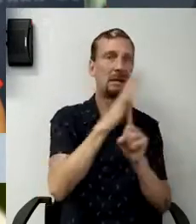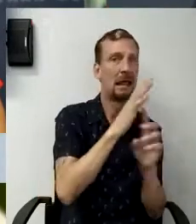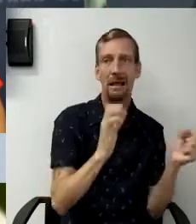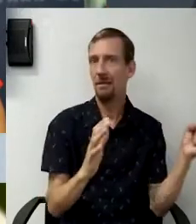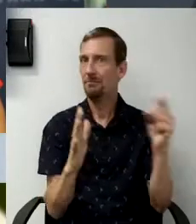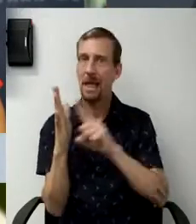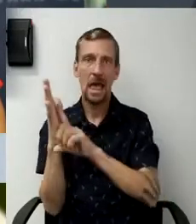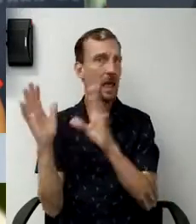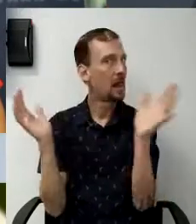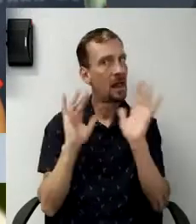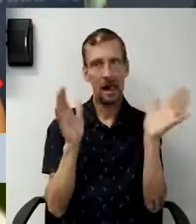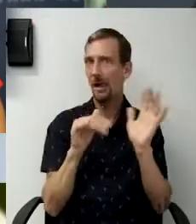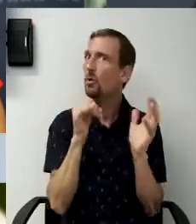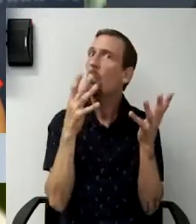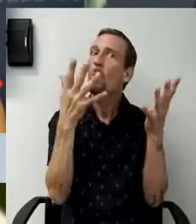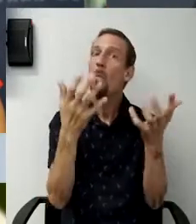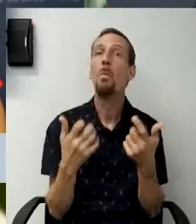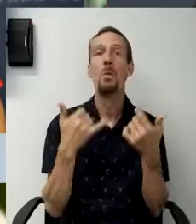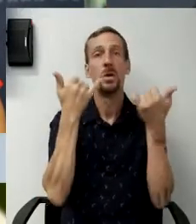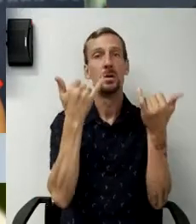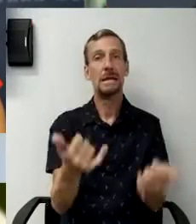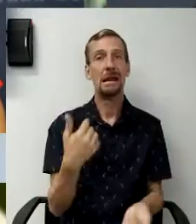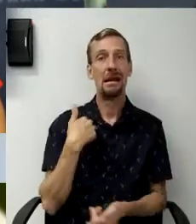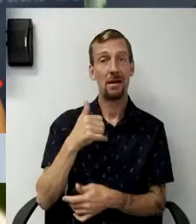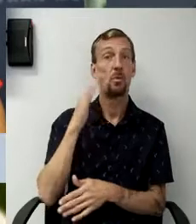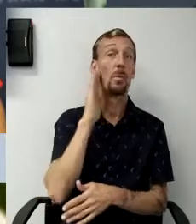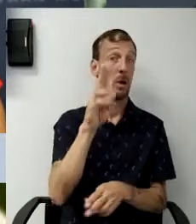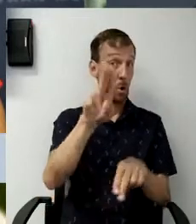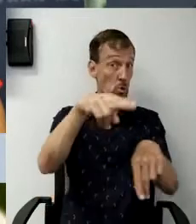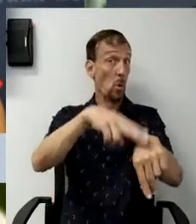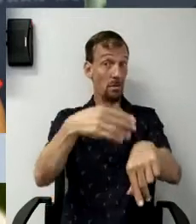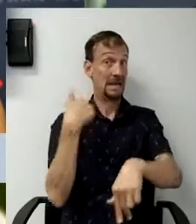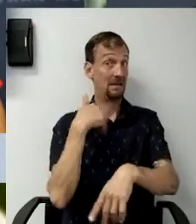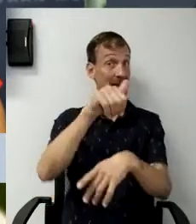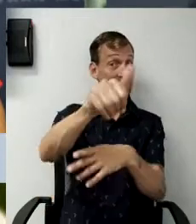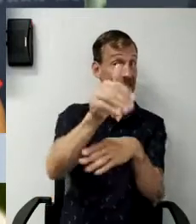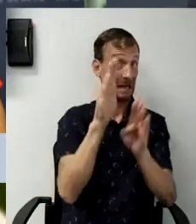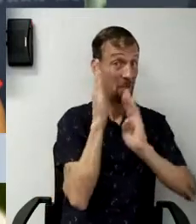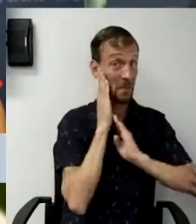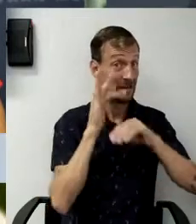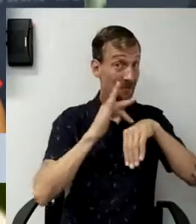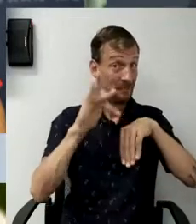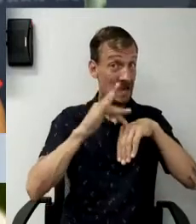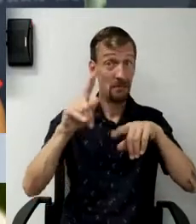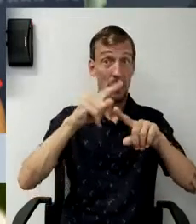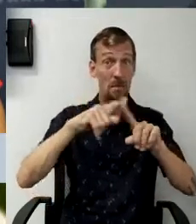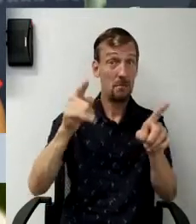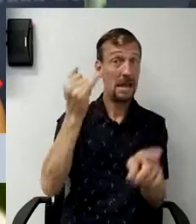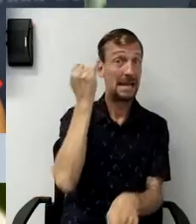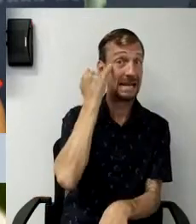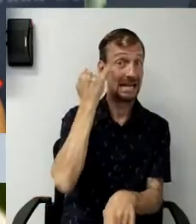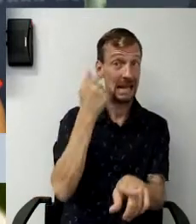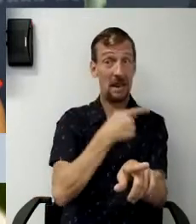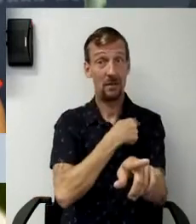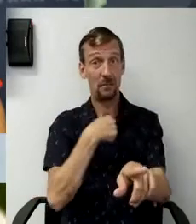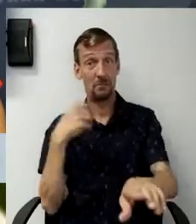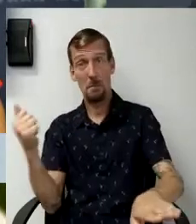rooms, we would have 10 additional critical care beds available. But if we were to go to the normal doubling, that